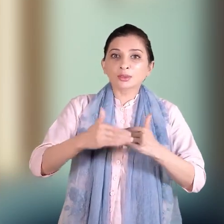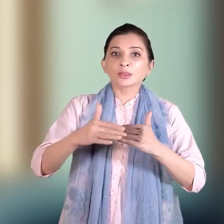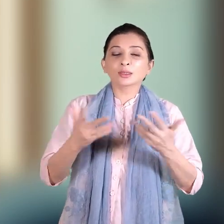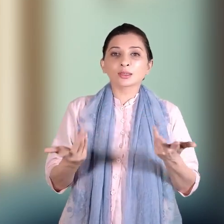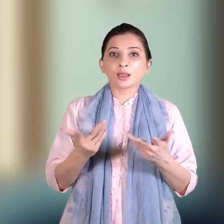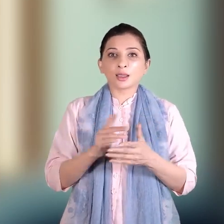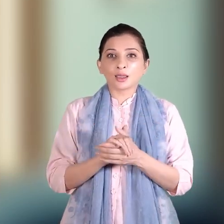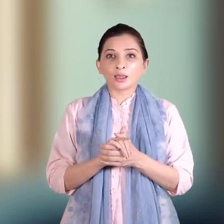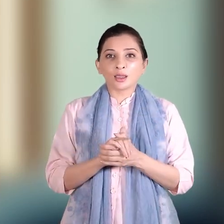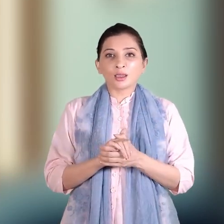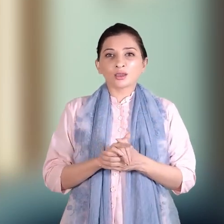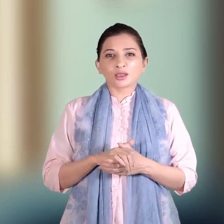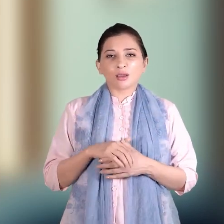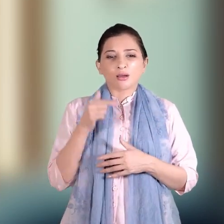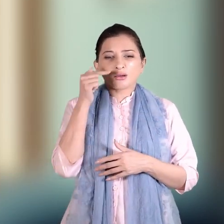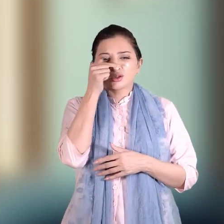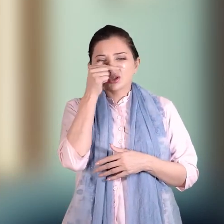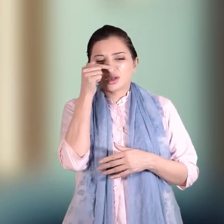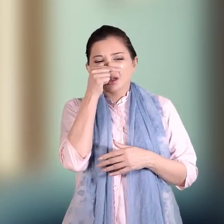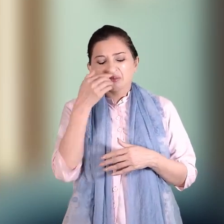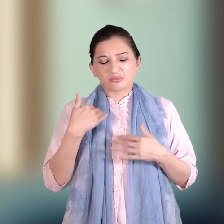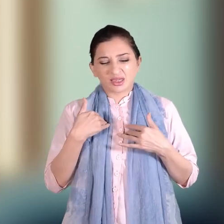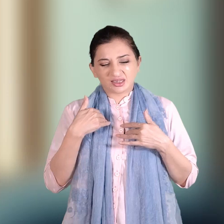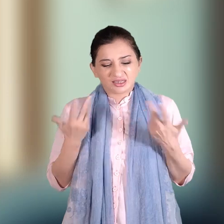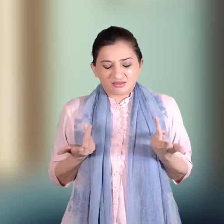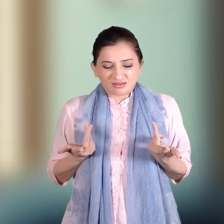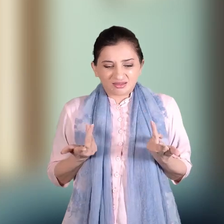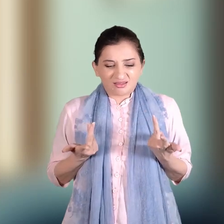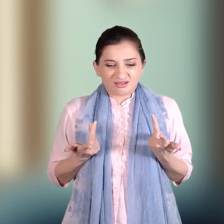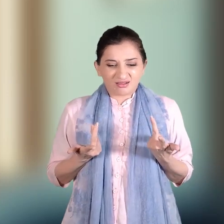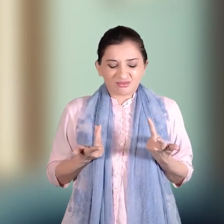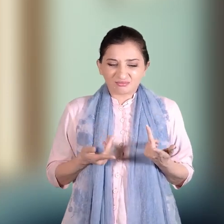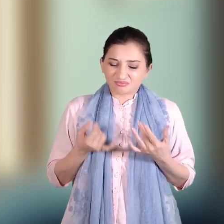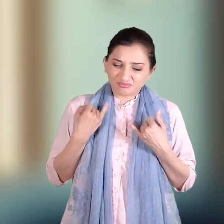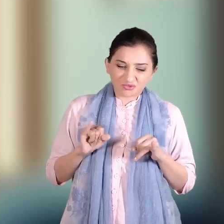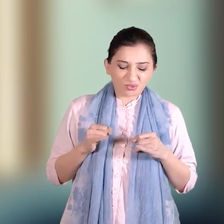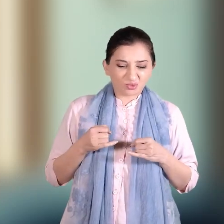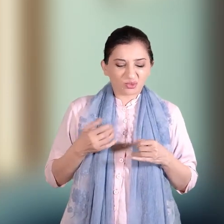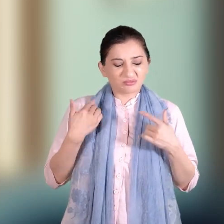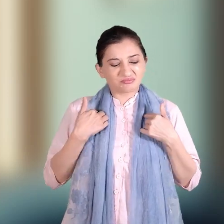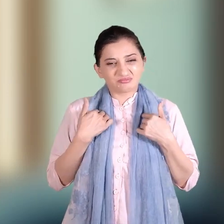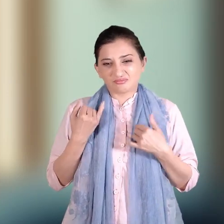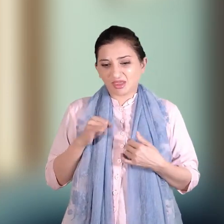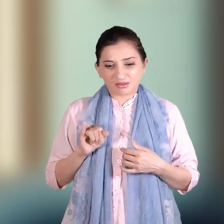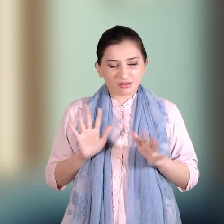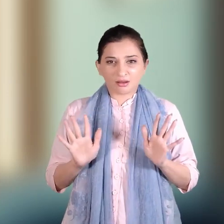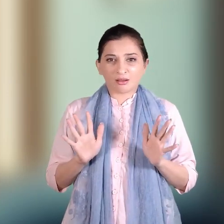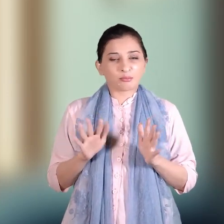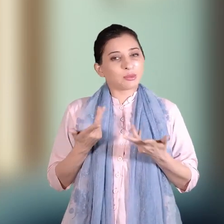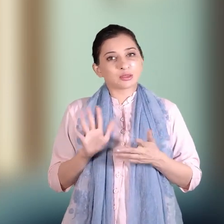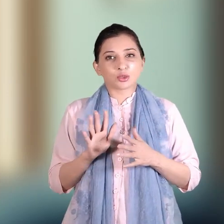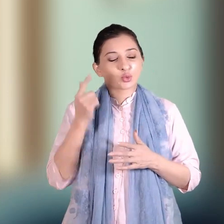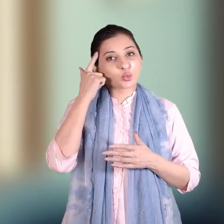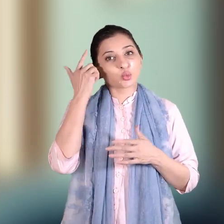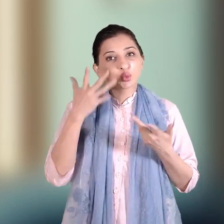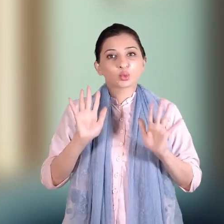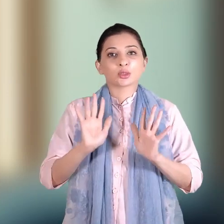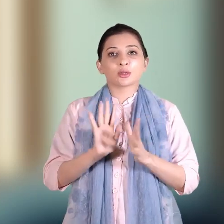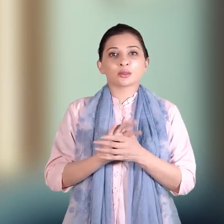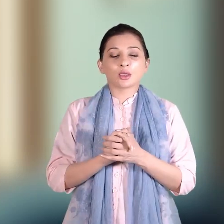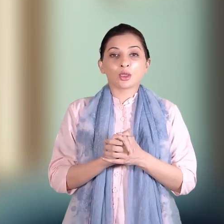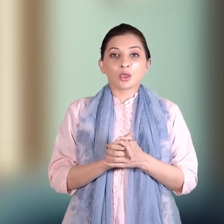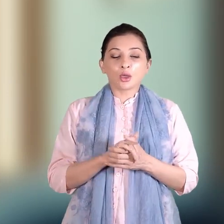is a lot of guilt and shame starts coming up for them. And over here, it's also important